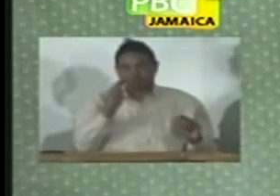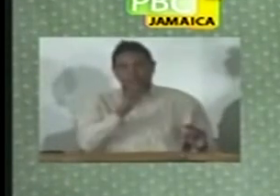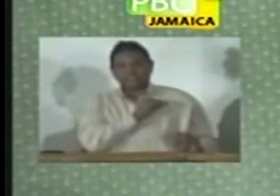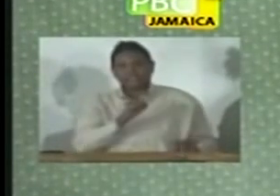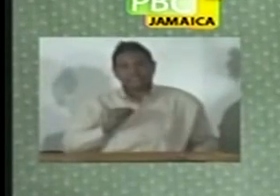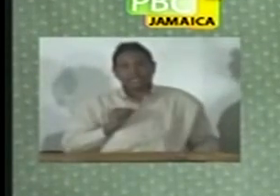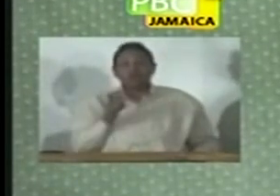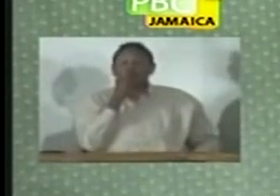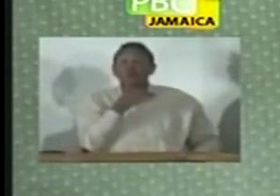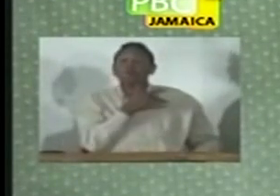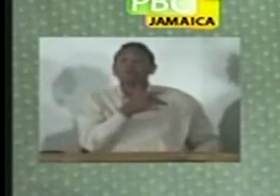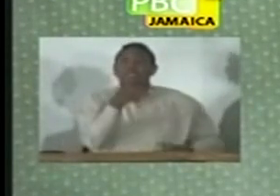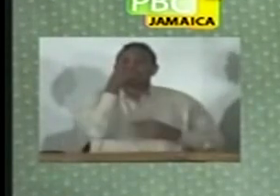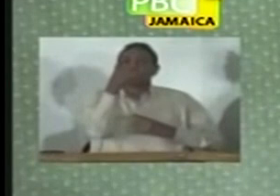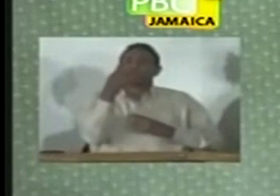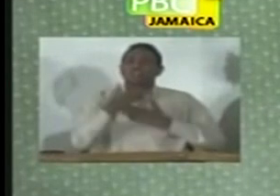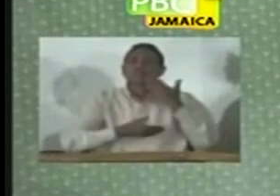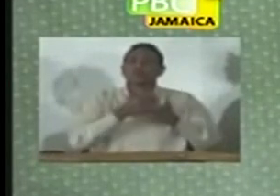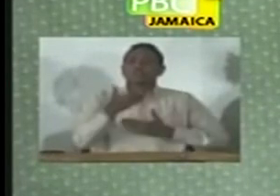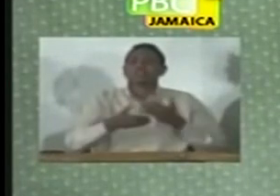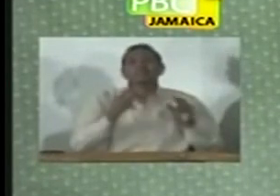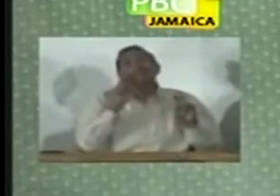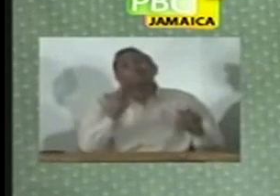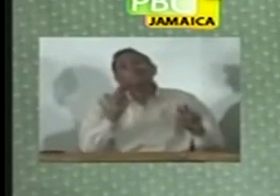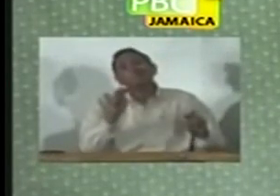an interest in the proceedings of the Senate,